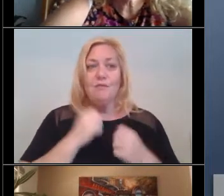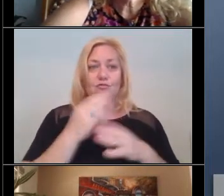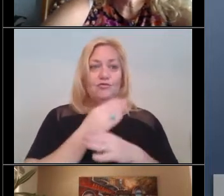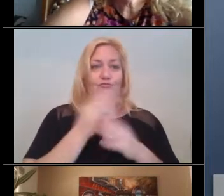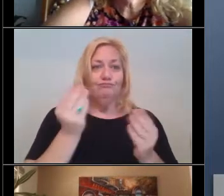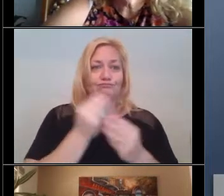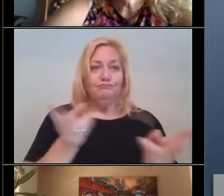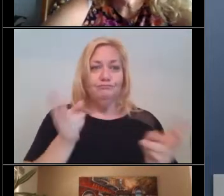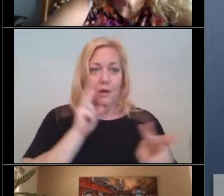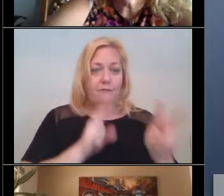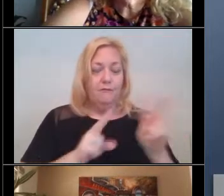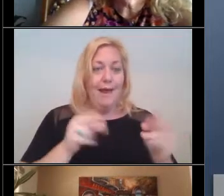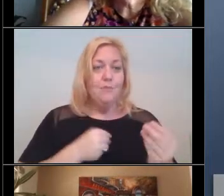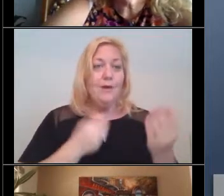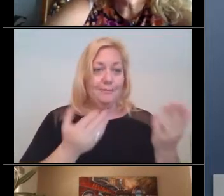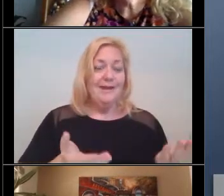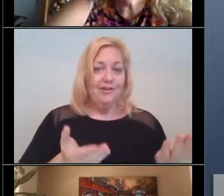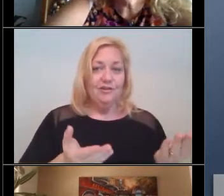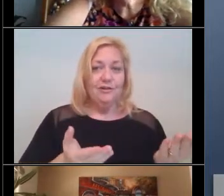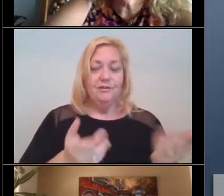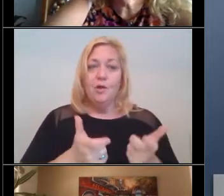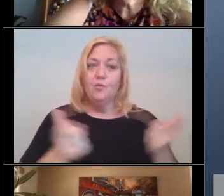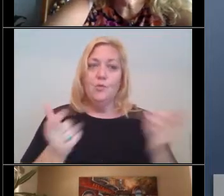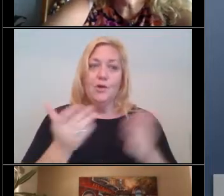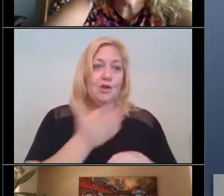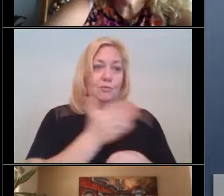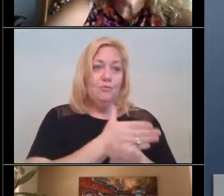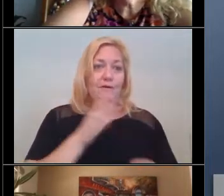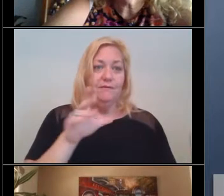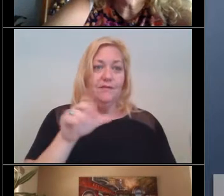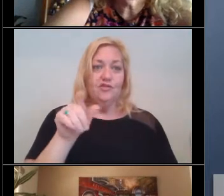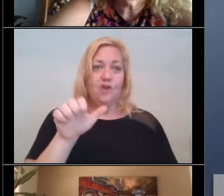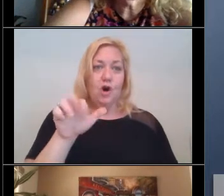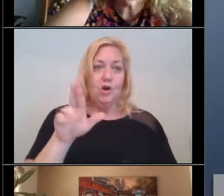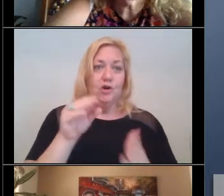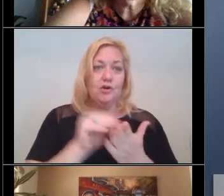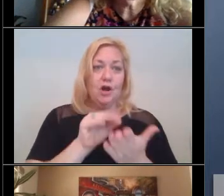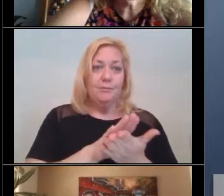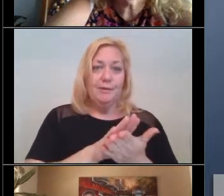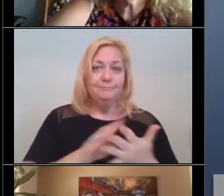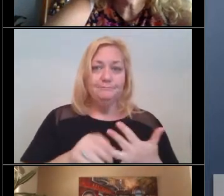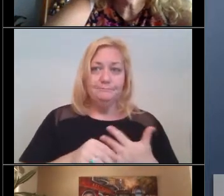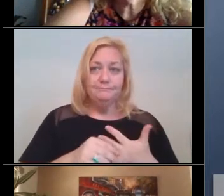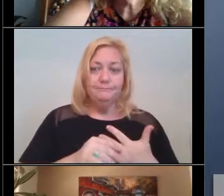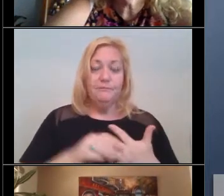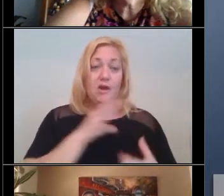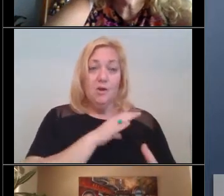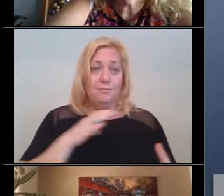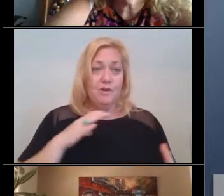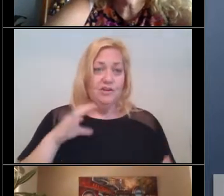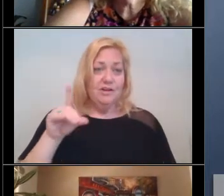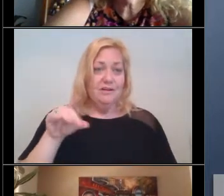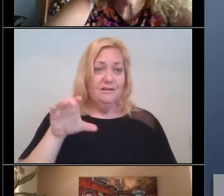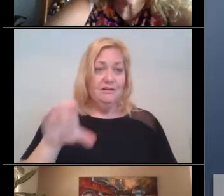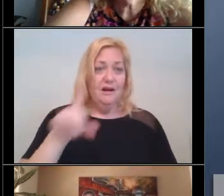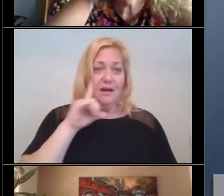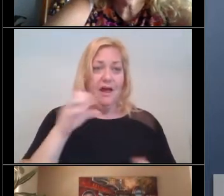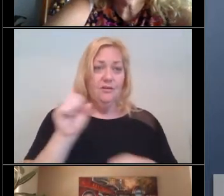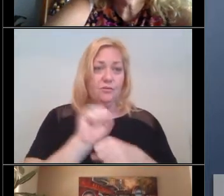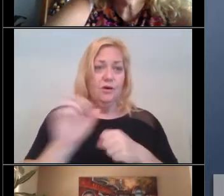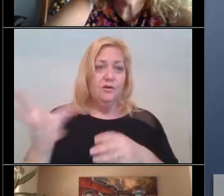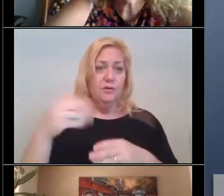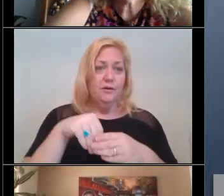and recommendations that have greatly improved the charter documents. Commission staff have worked to incorporate this feedback into a